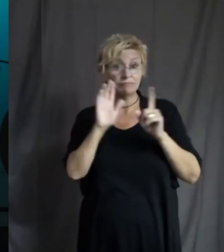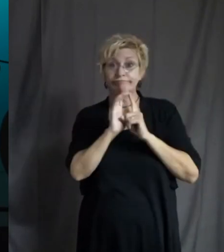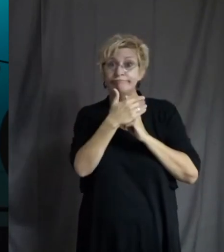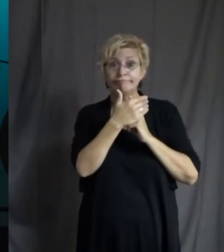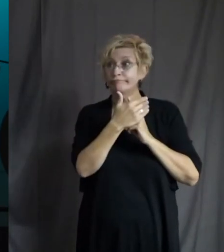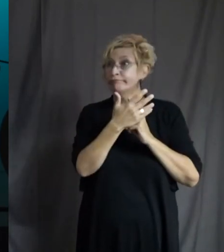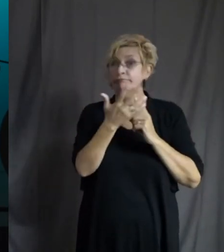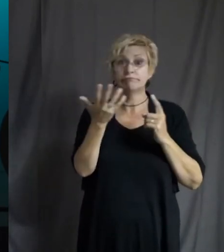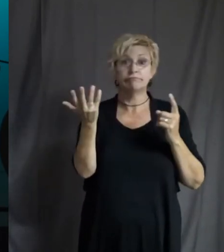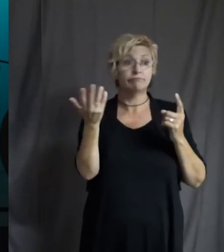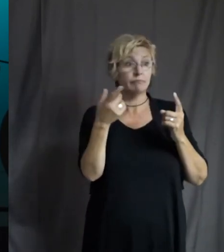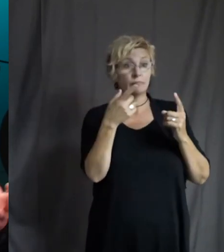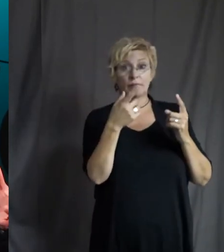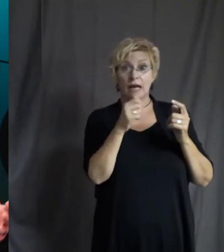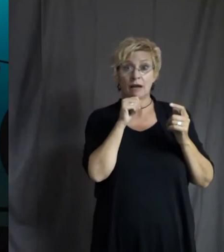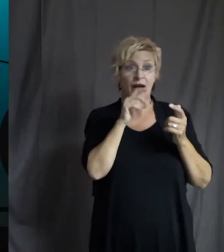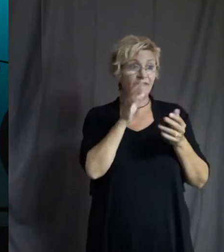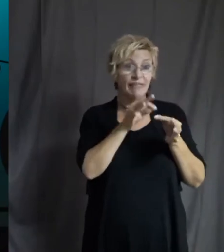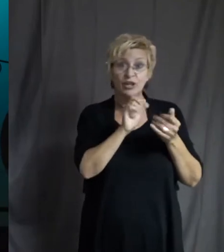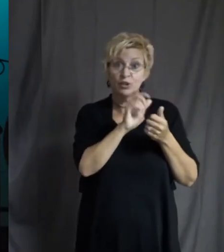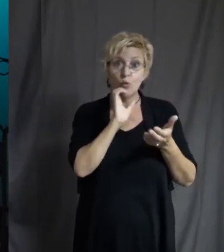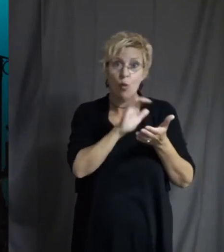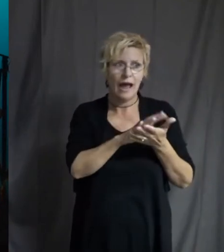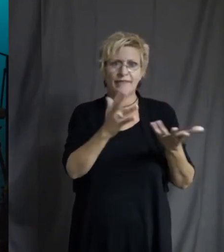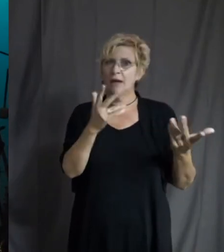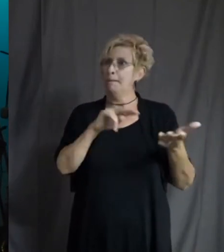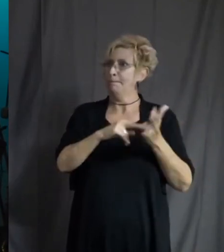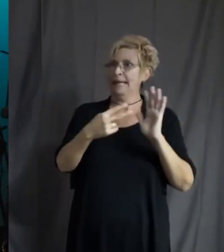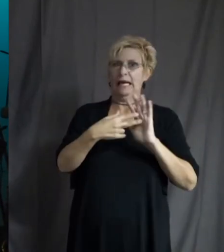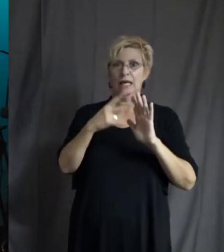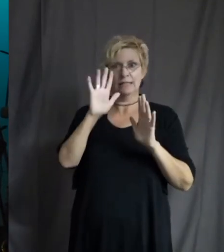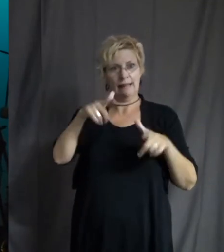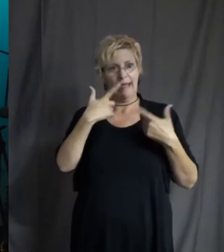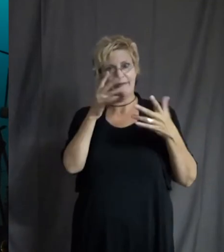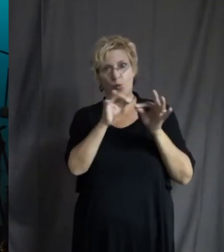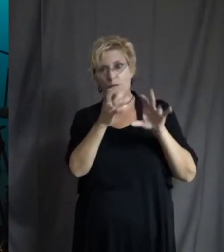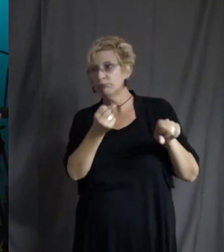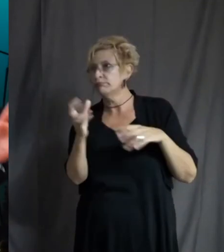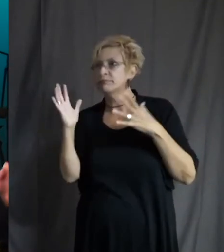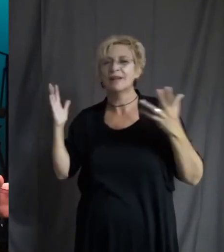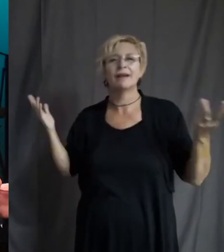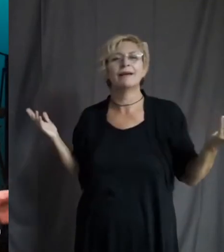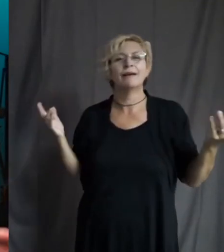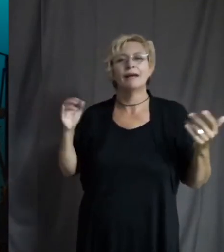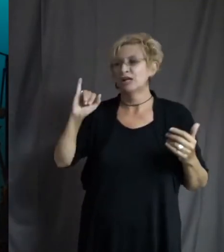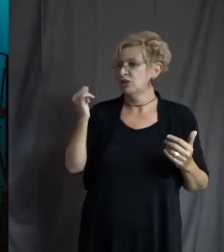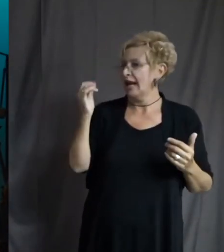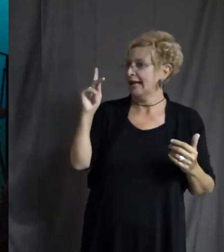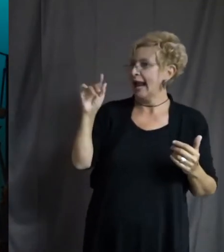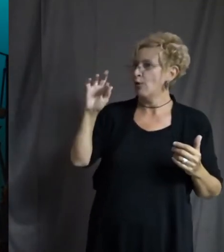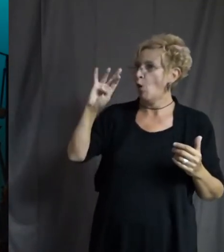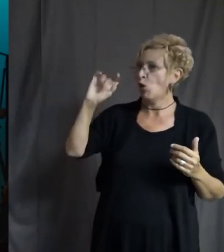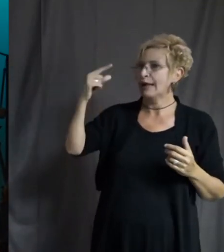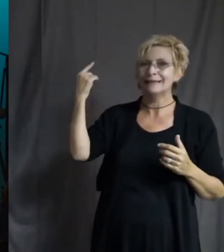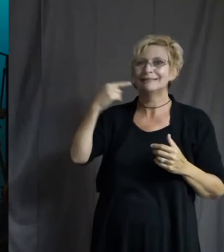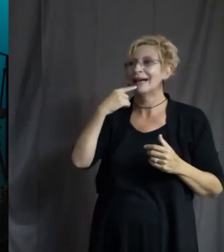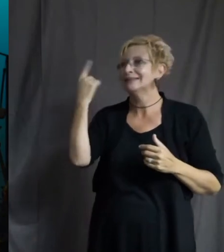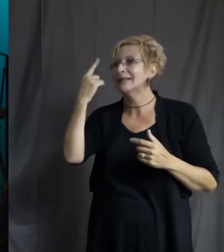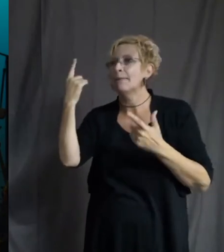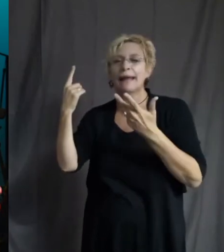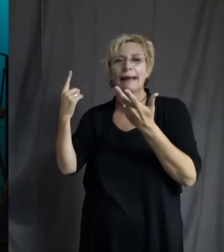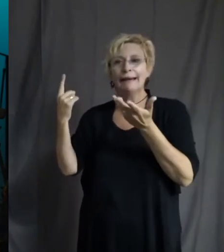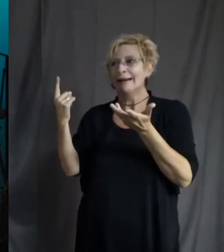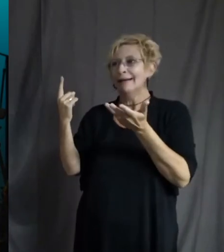dream. J.K. Rowling says something controversial and insensitive. Let's burn the Harry Potter books. You know, we can go